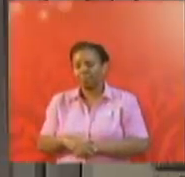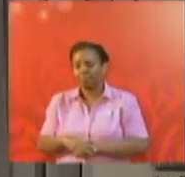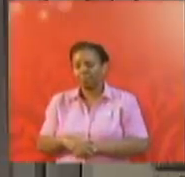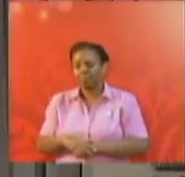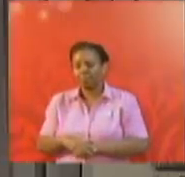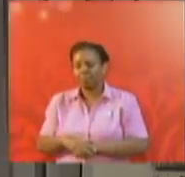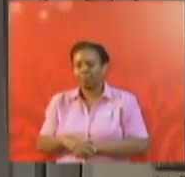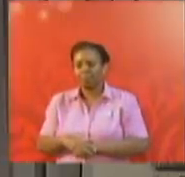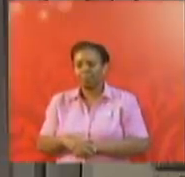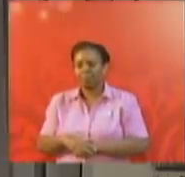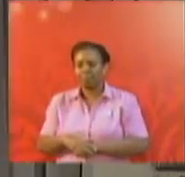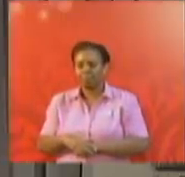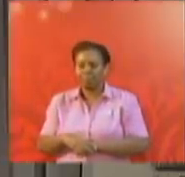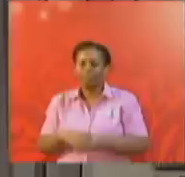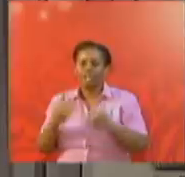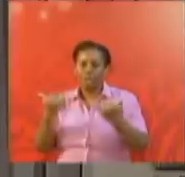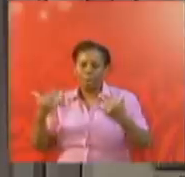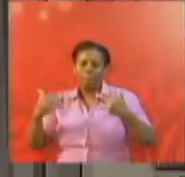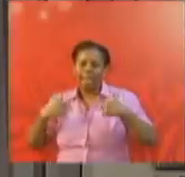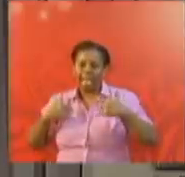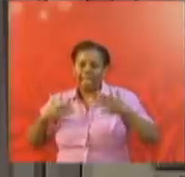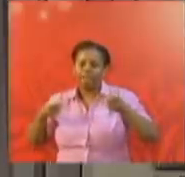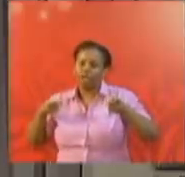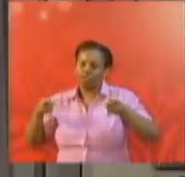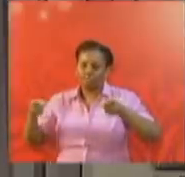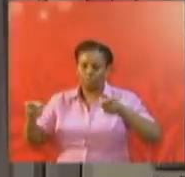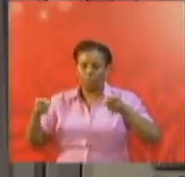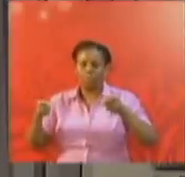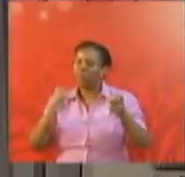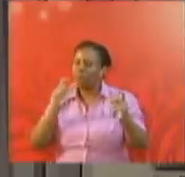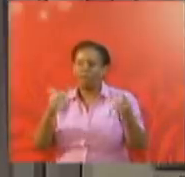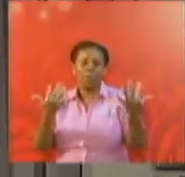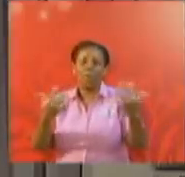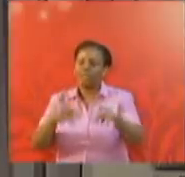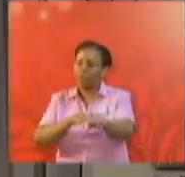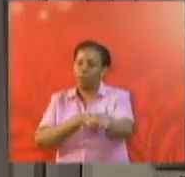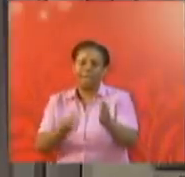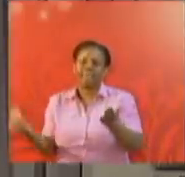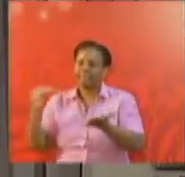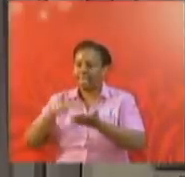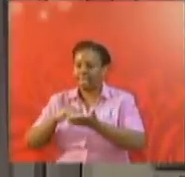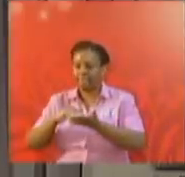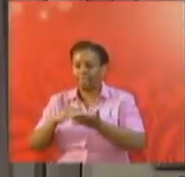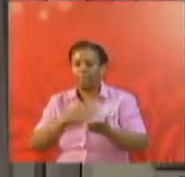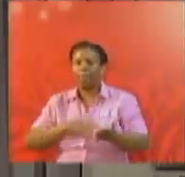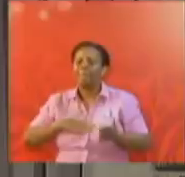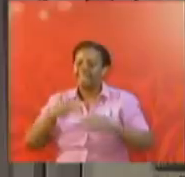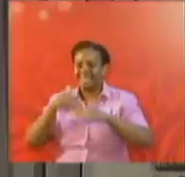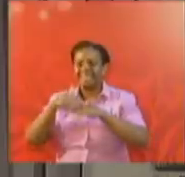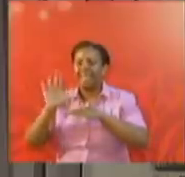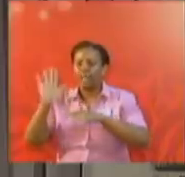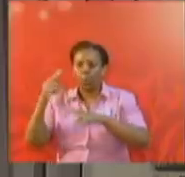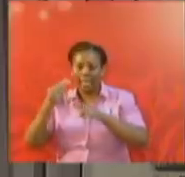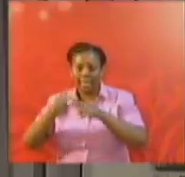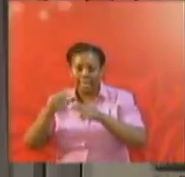back, and that is a good place to be. But again, just send us the name and contact number of that individual. We